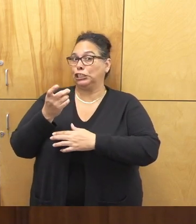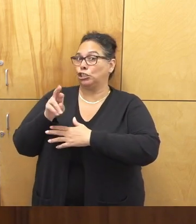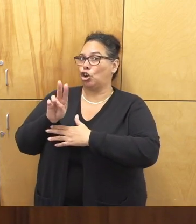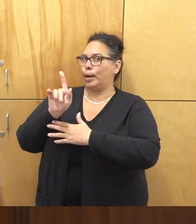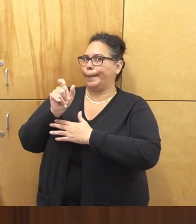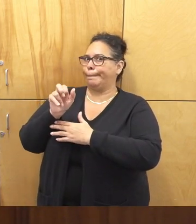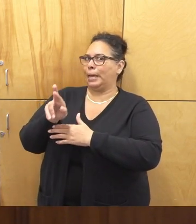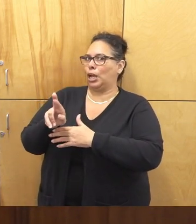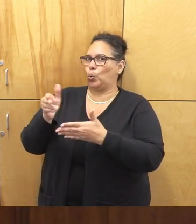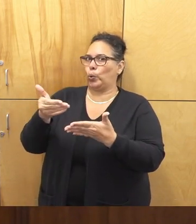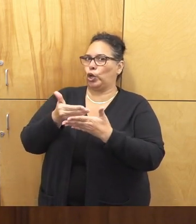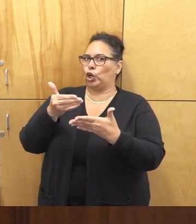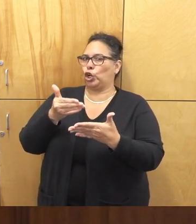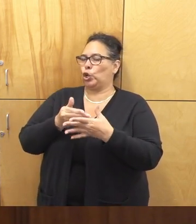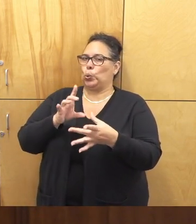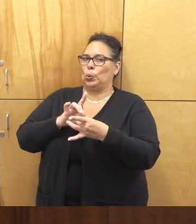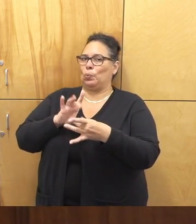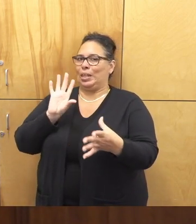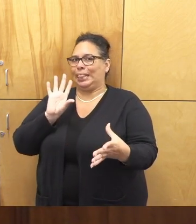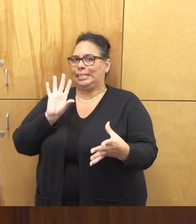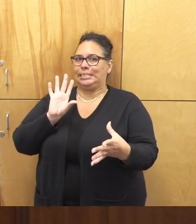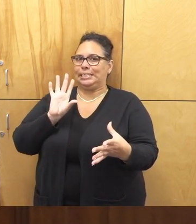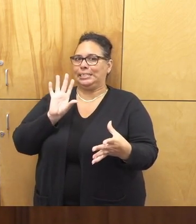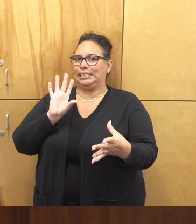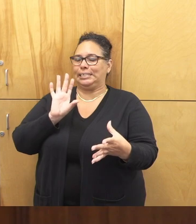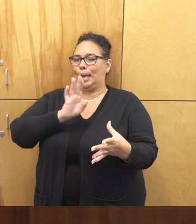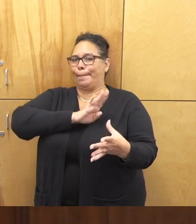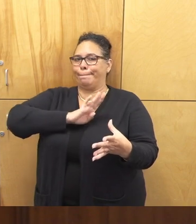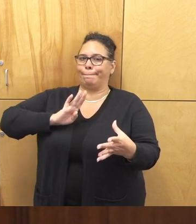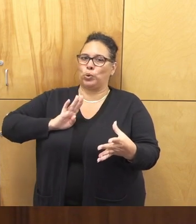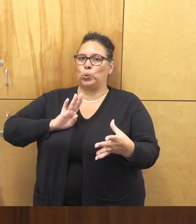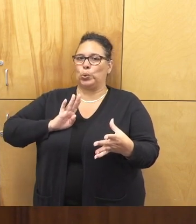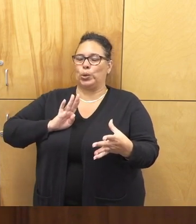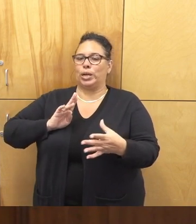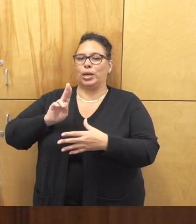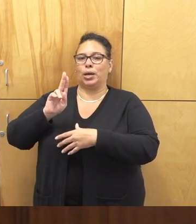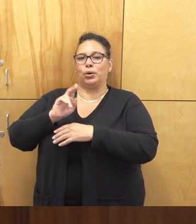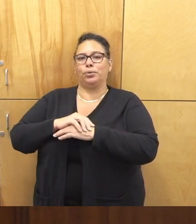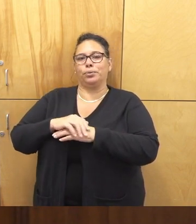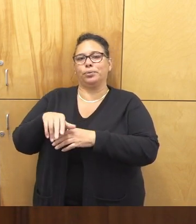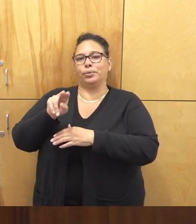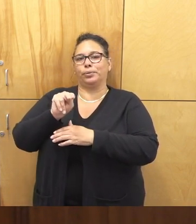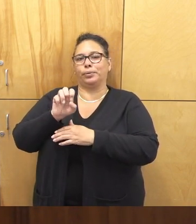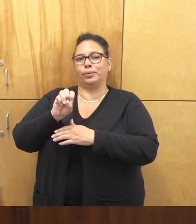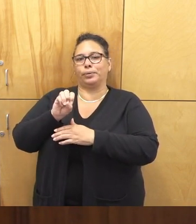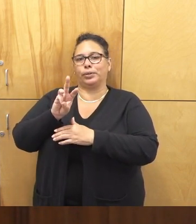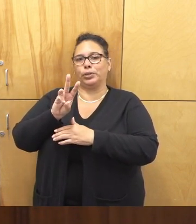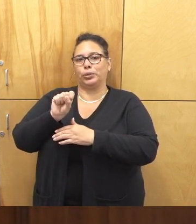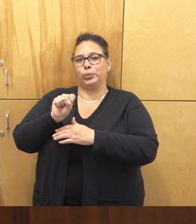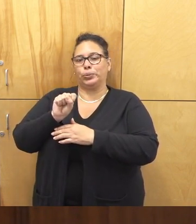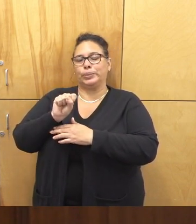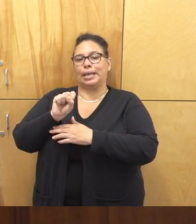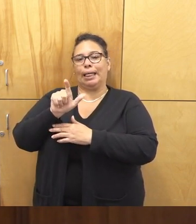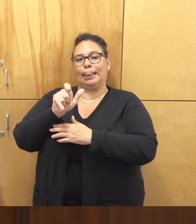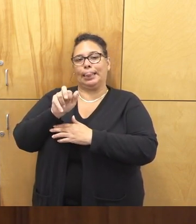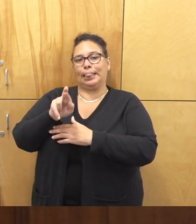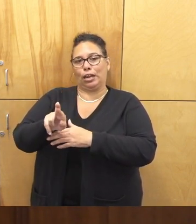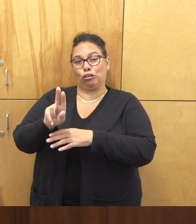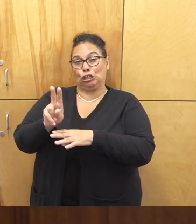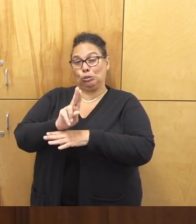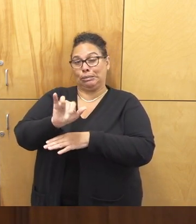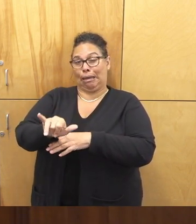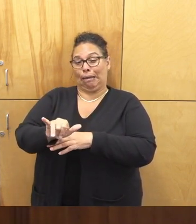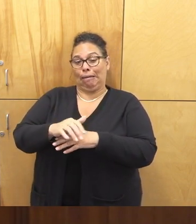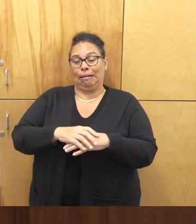our newly released board newsletter, to do some of that, utilizing that. Mr. Itzen, I just